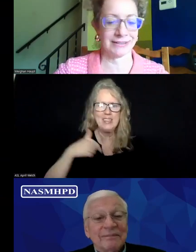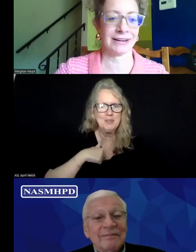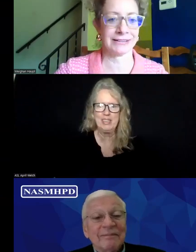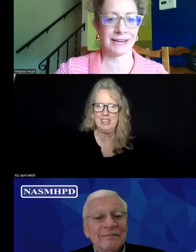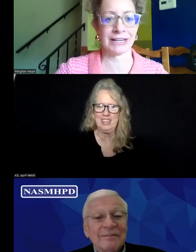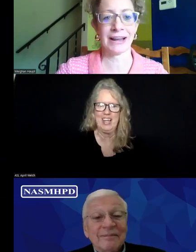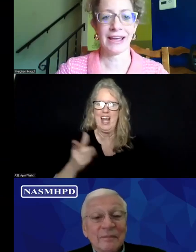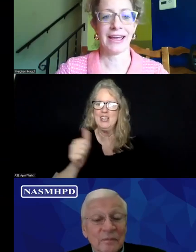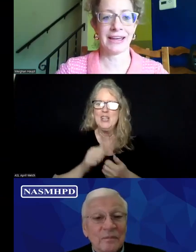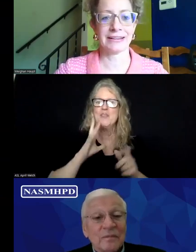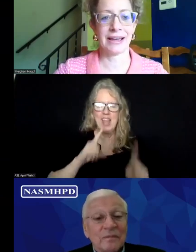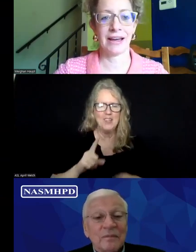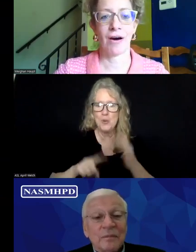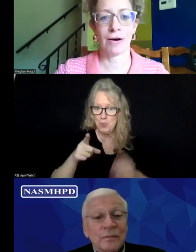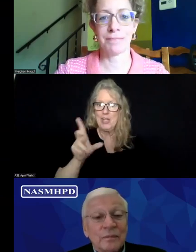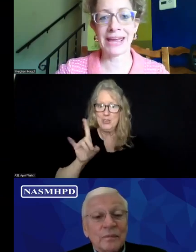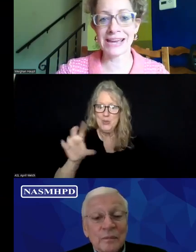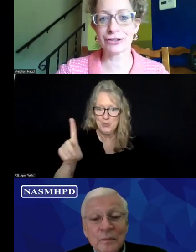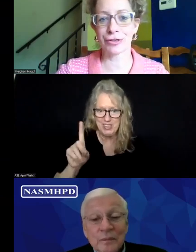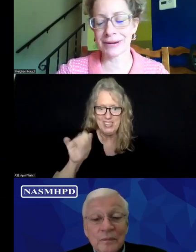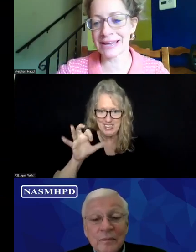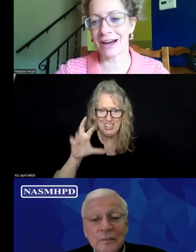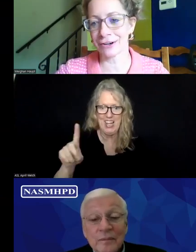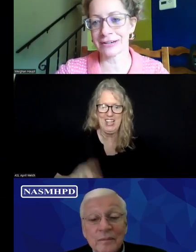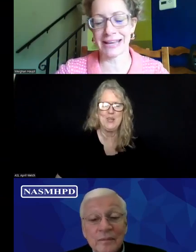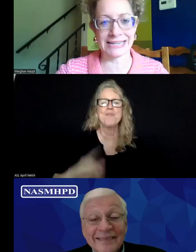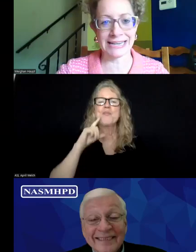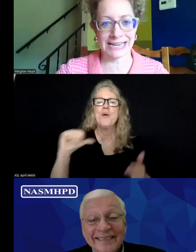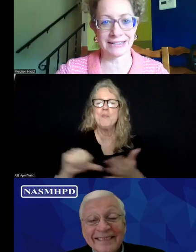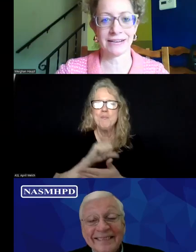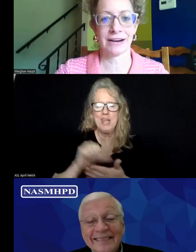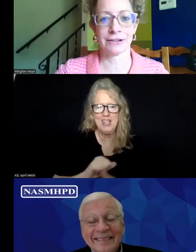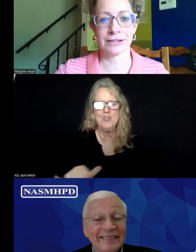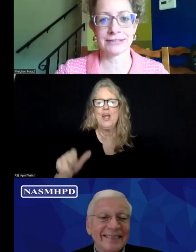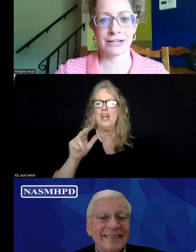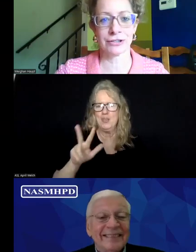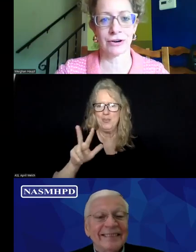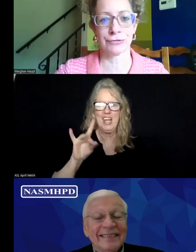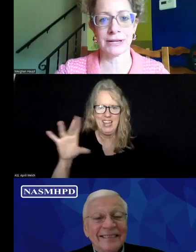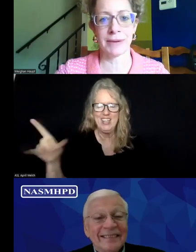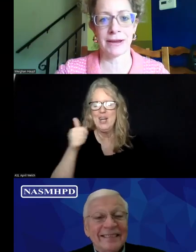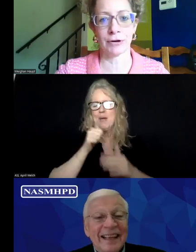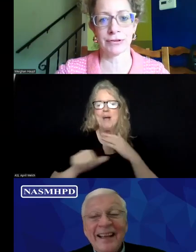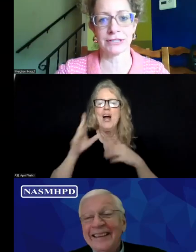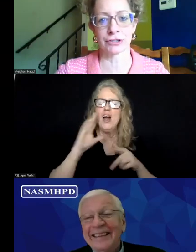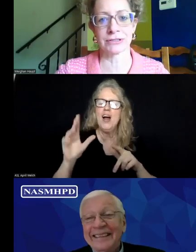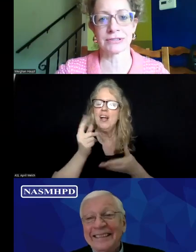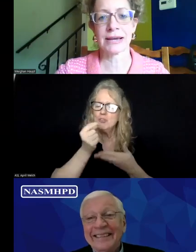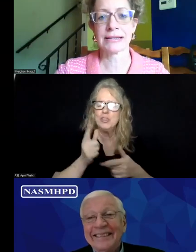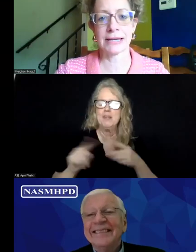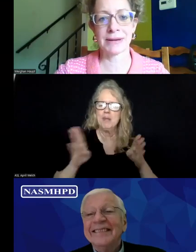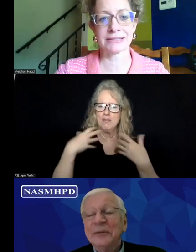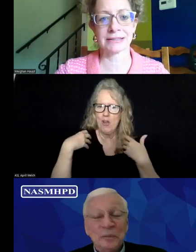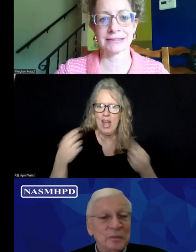did, David. And on page 388, under a section on treating behavioral health